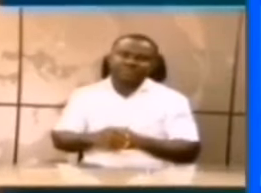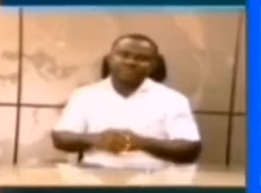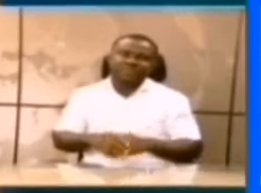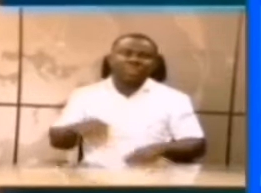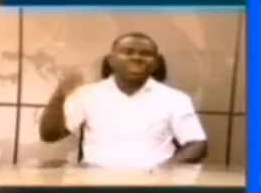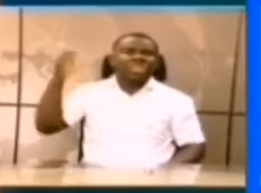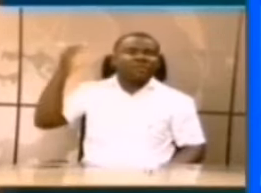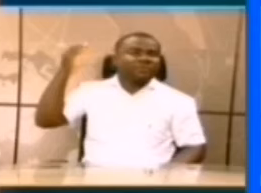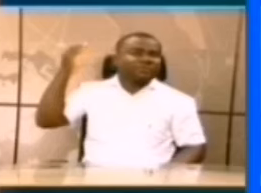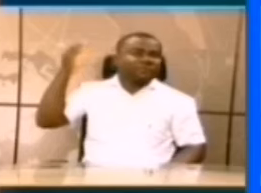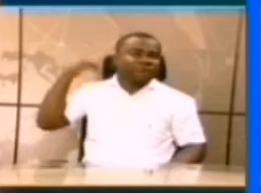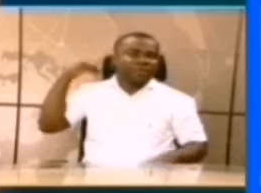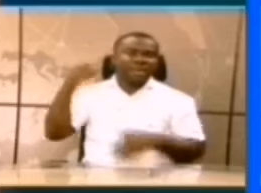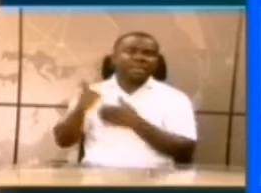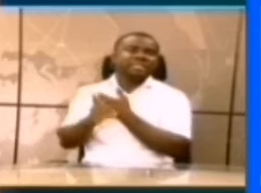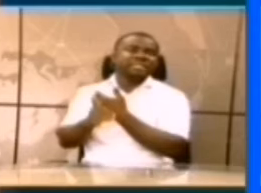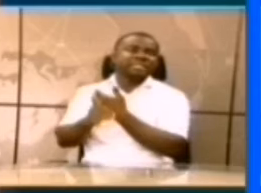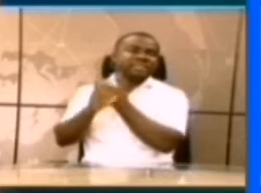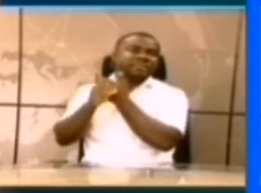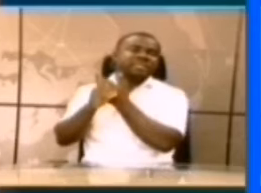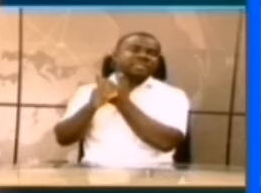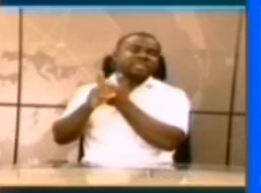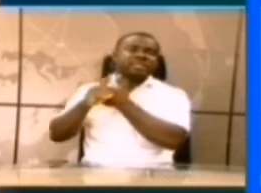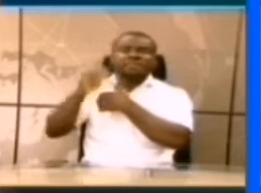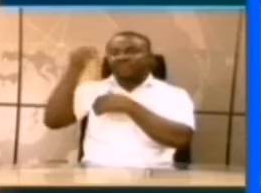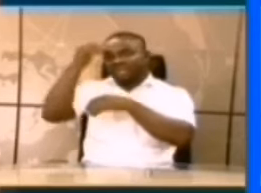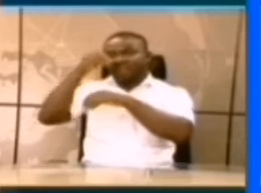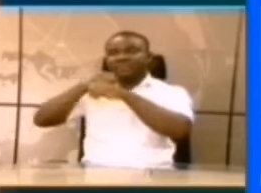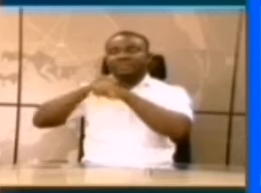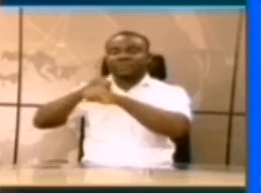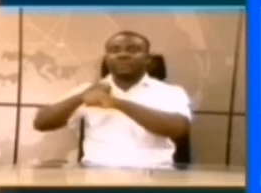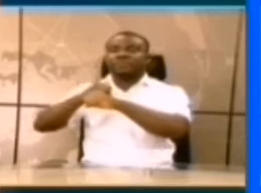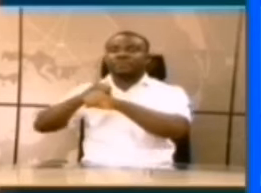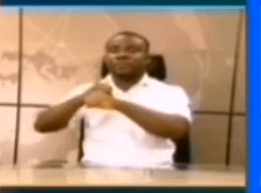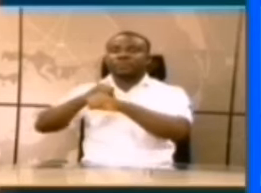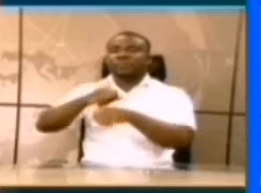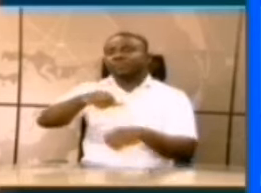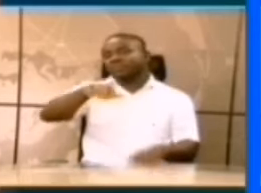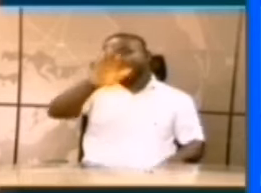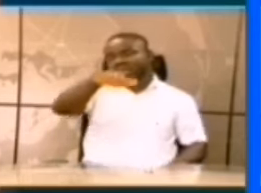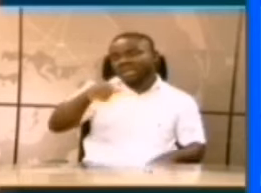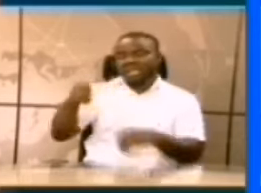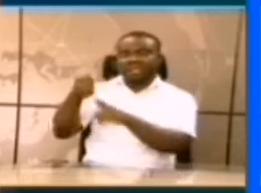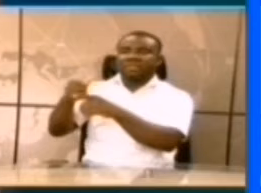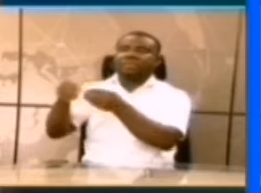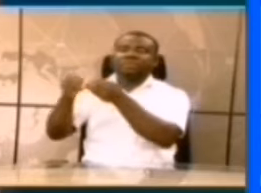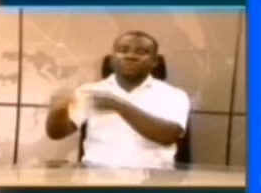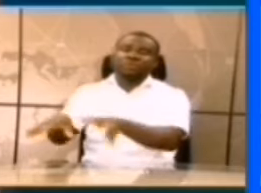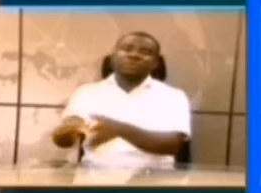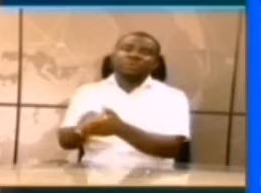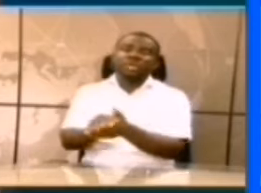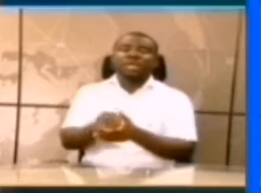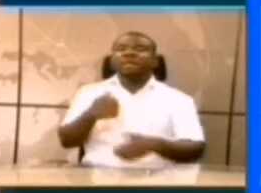But former deputy minister of defense, I go find the first time as I go to lose you. I would say, me compose the tissue for the war.